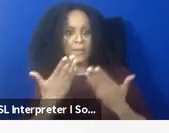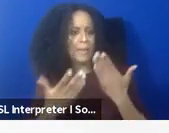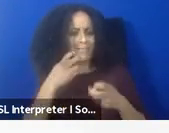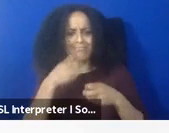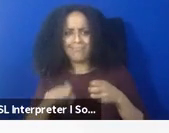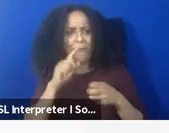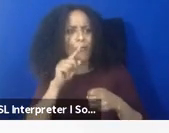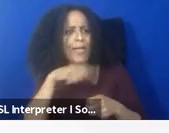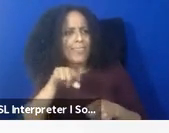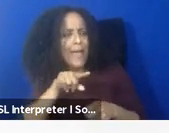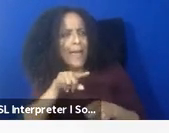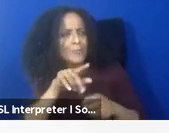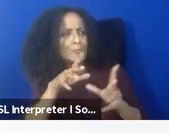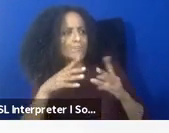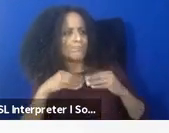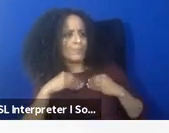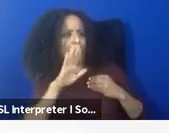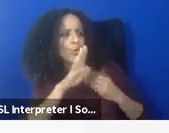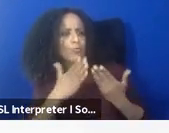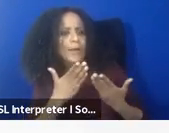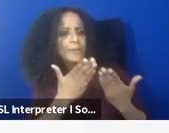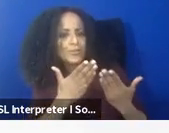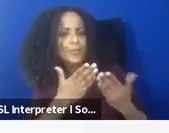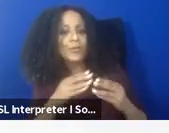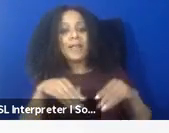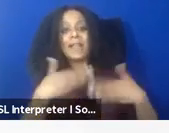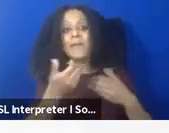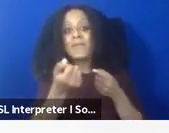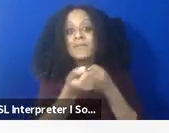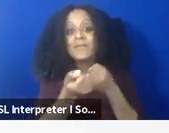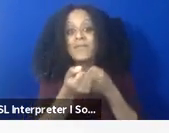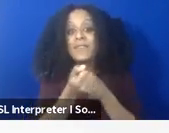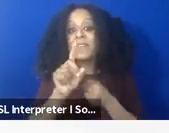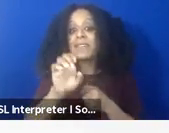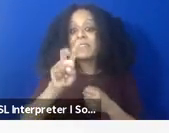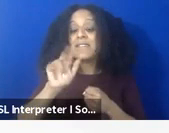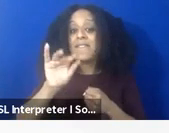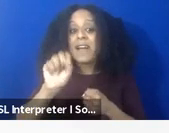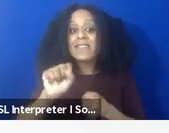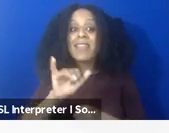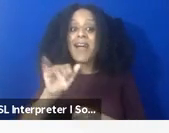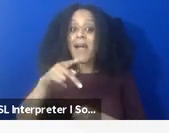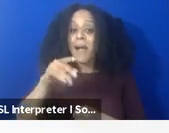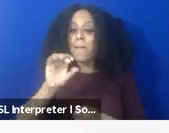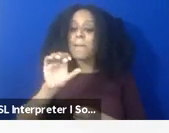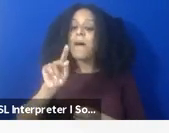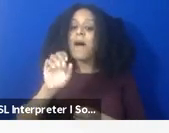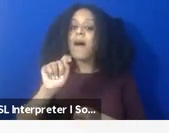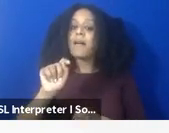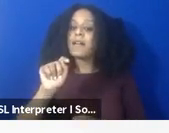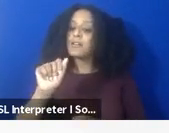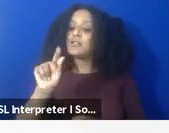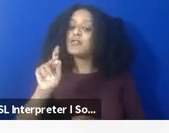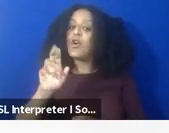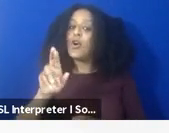them. So you can look into having assistive listening devices in the clinic. This includes something like a pocket talker, or just using